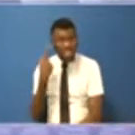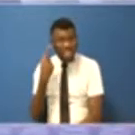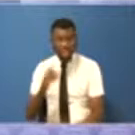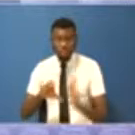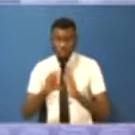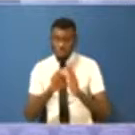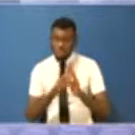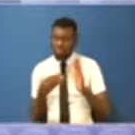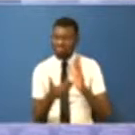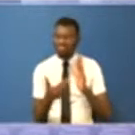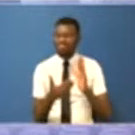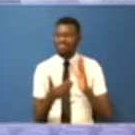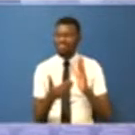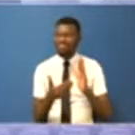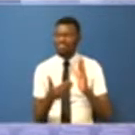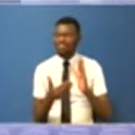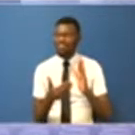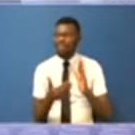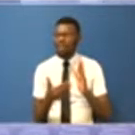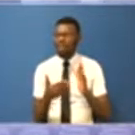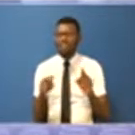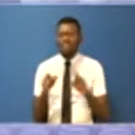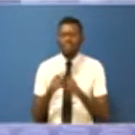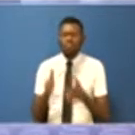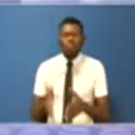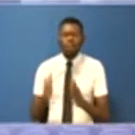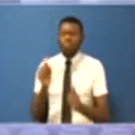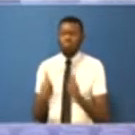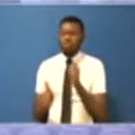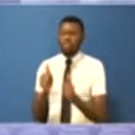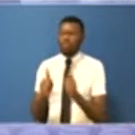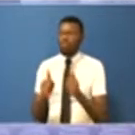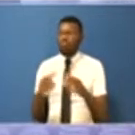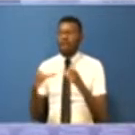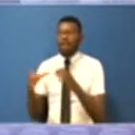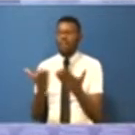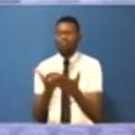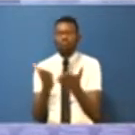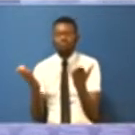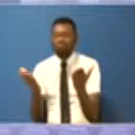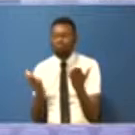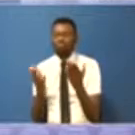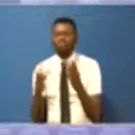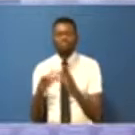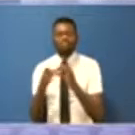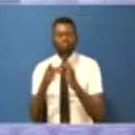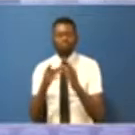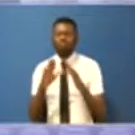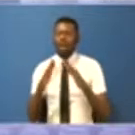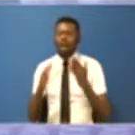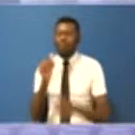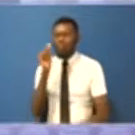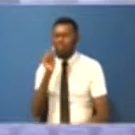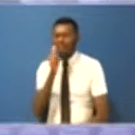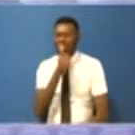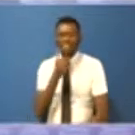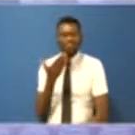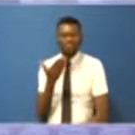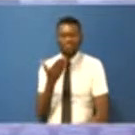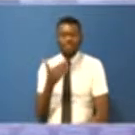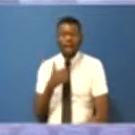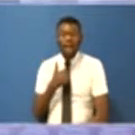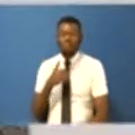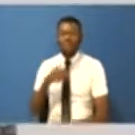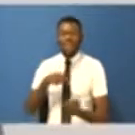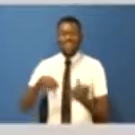constitution and what will be the way of bringing those companies on board since they are private we have recycling